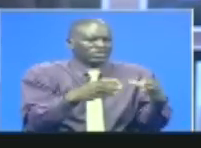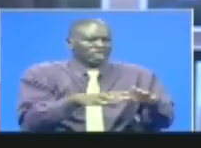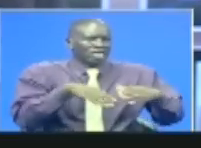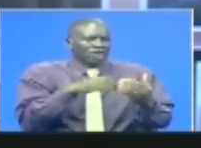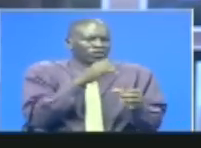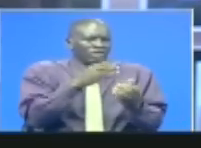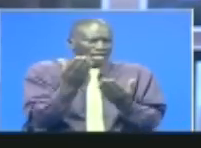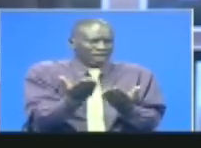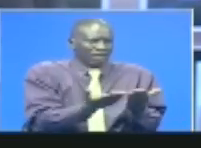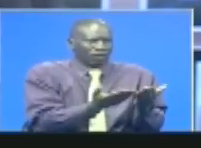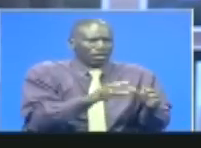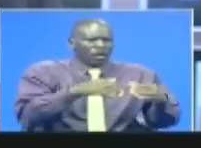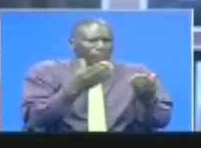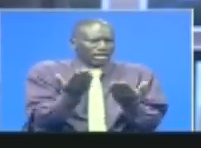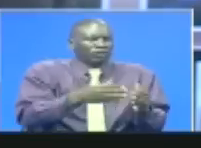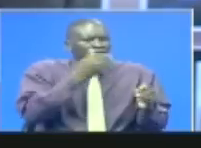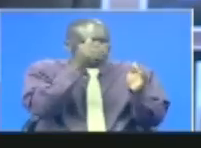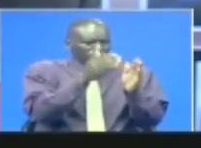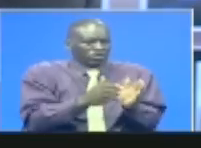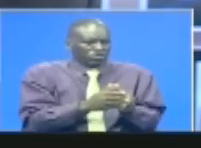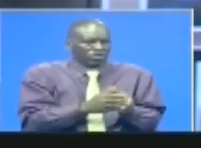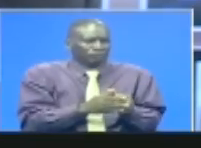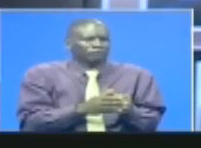allow the best candidate. The